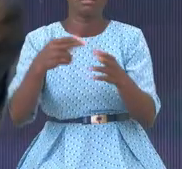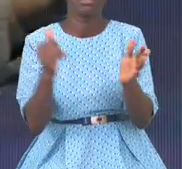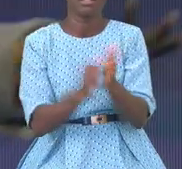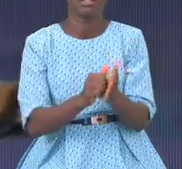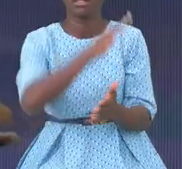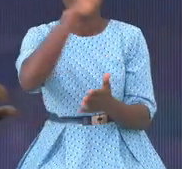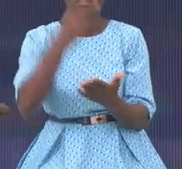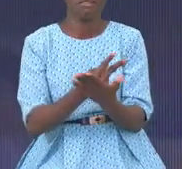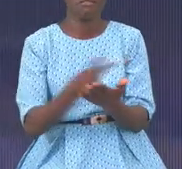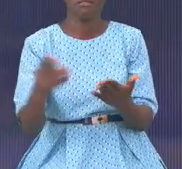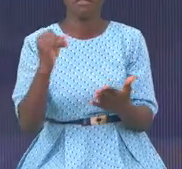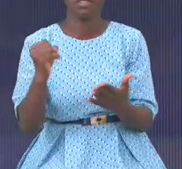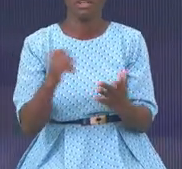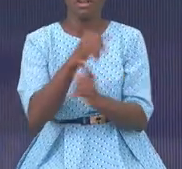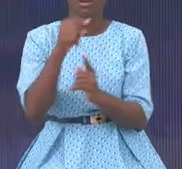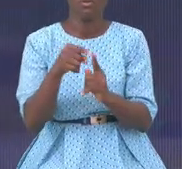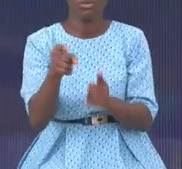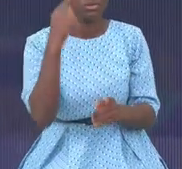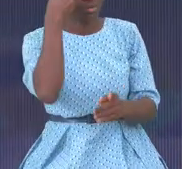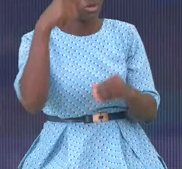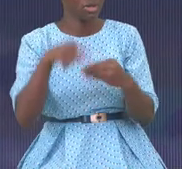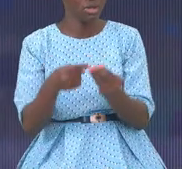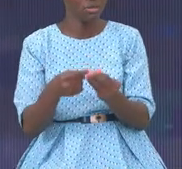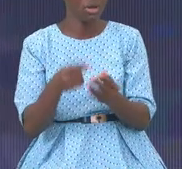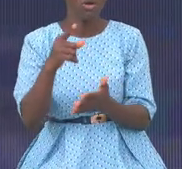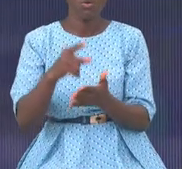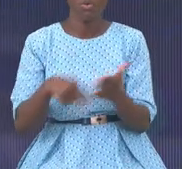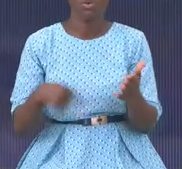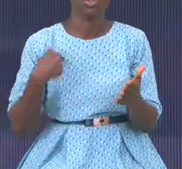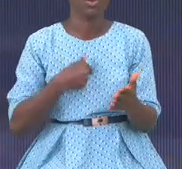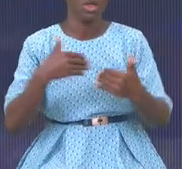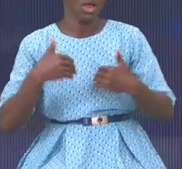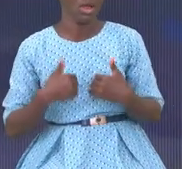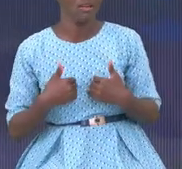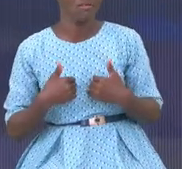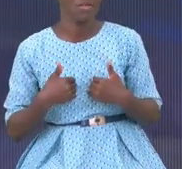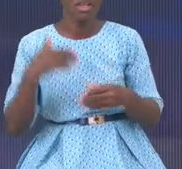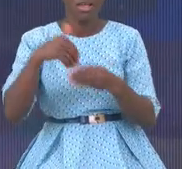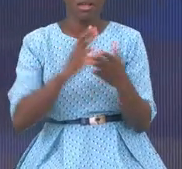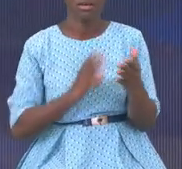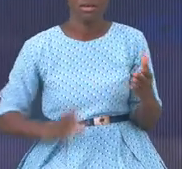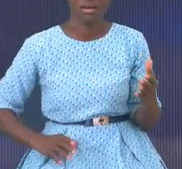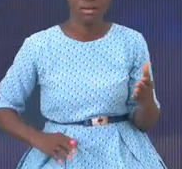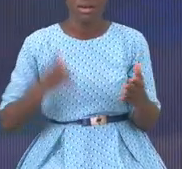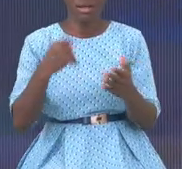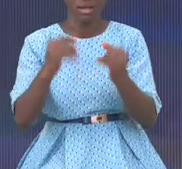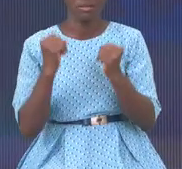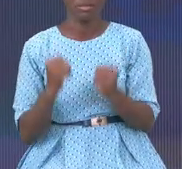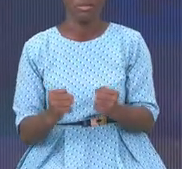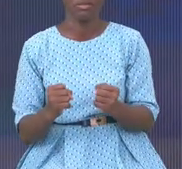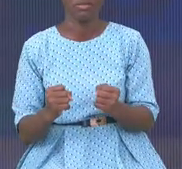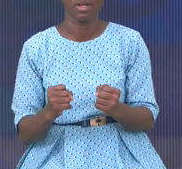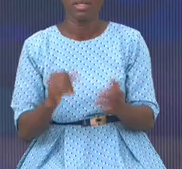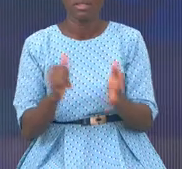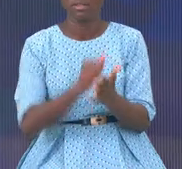about what we have in Christ, the power never fails. The promise